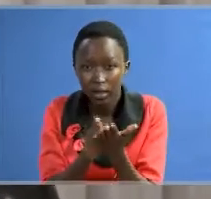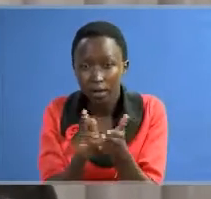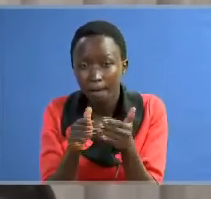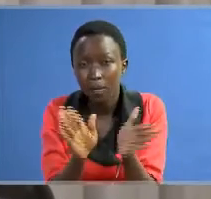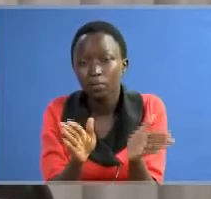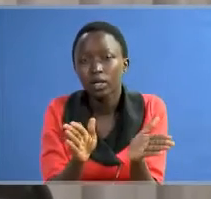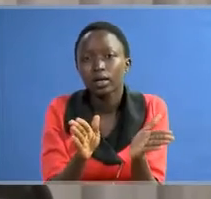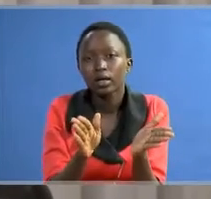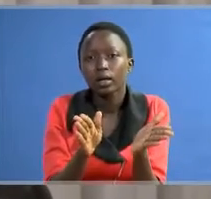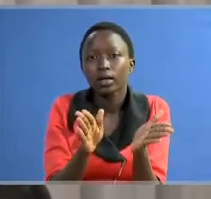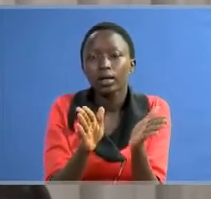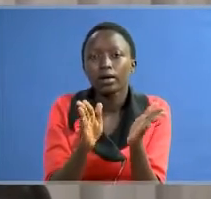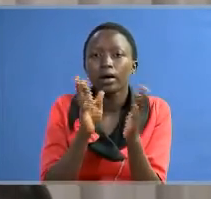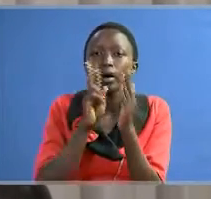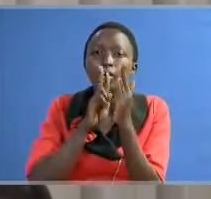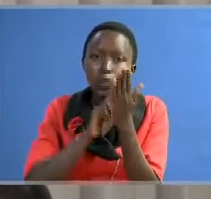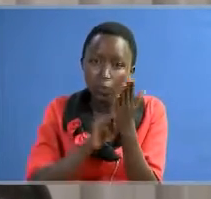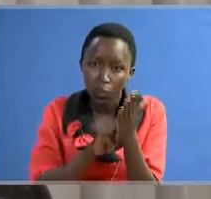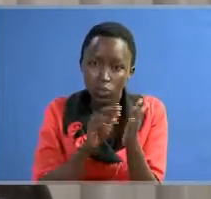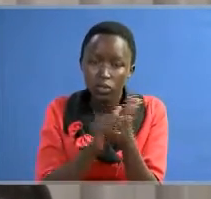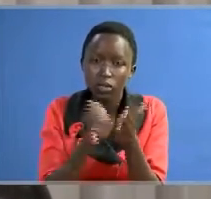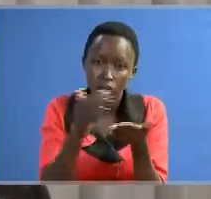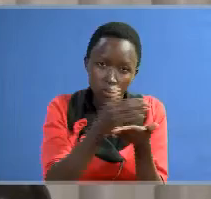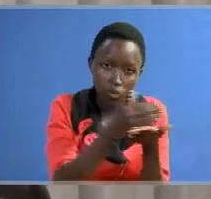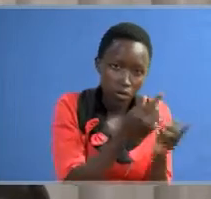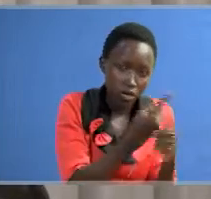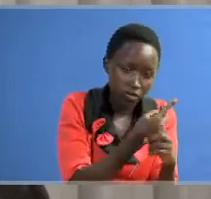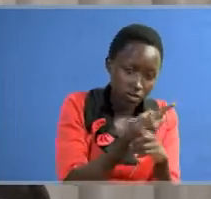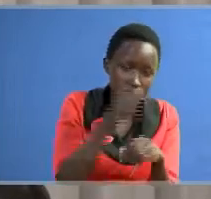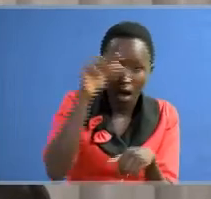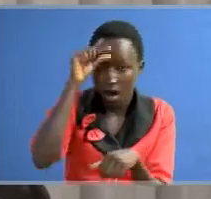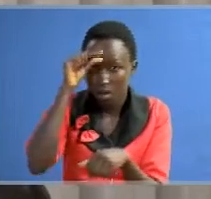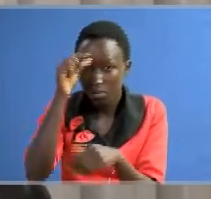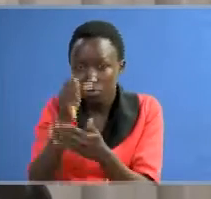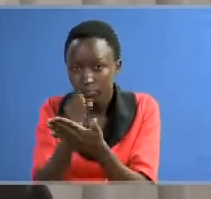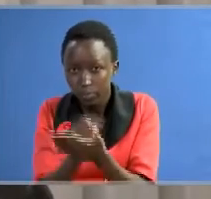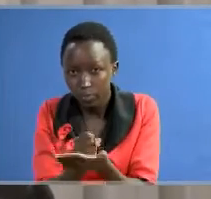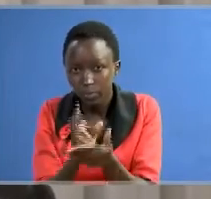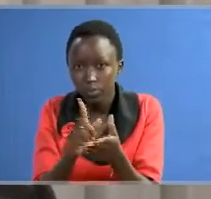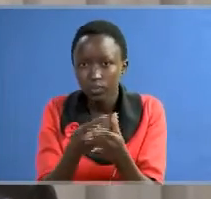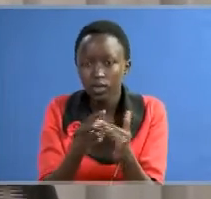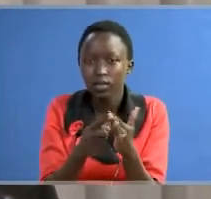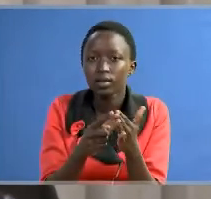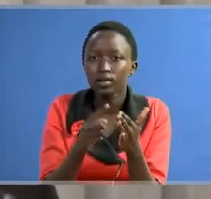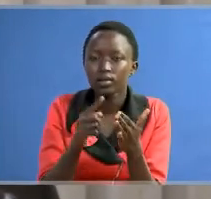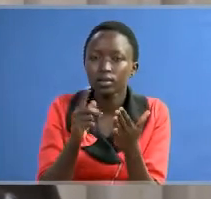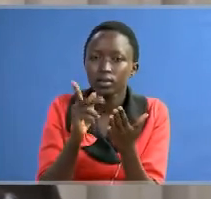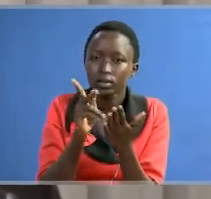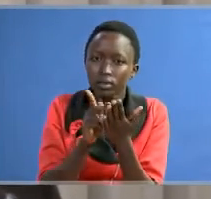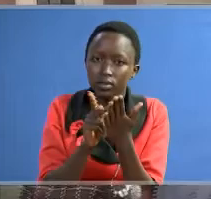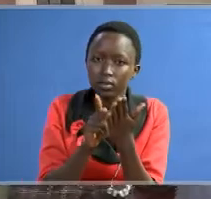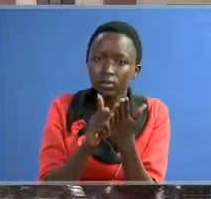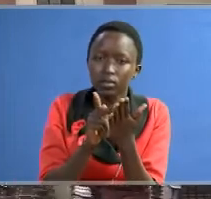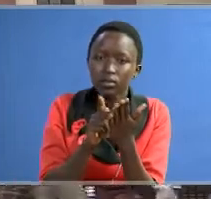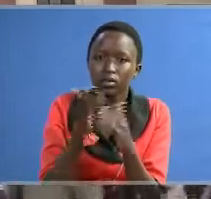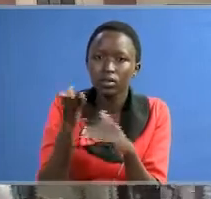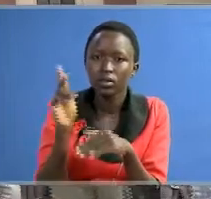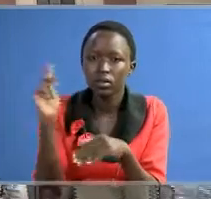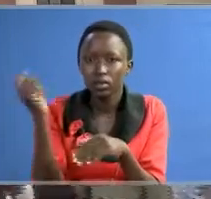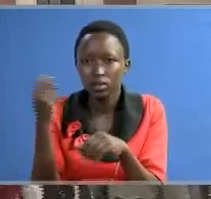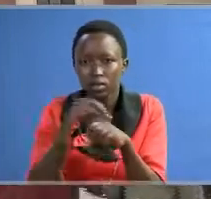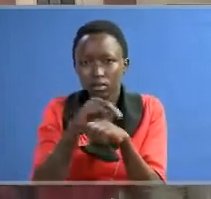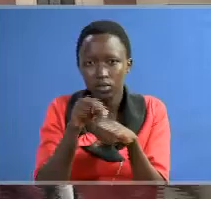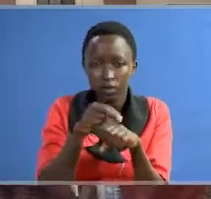public records. These are some records that we collect from different government offices, and then they are to be kept in the Kenya